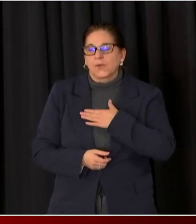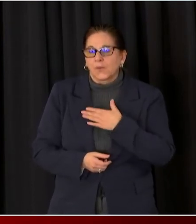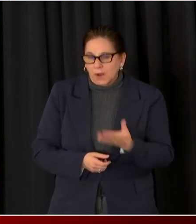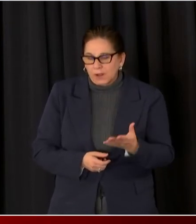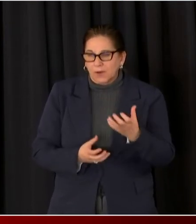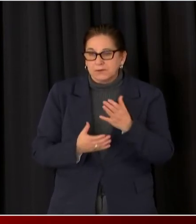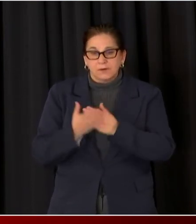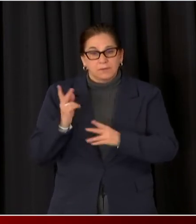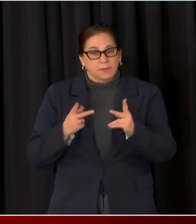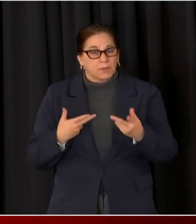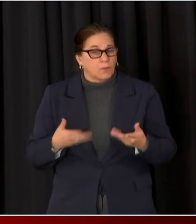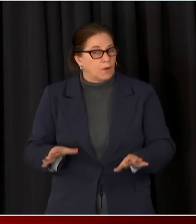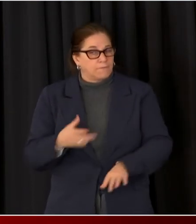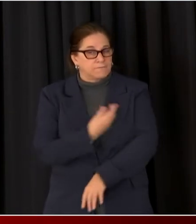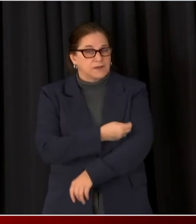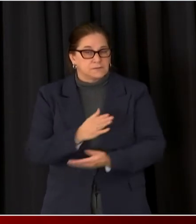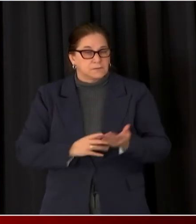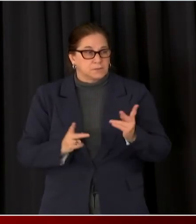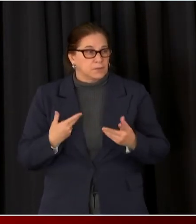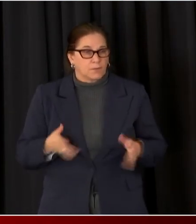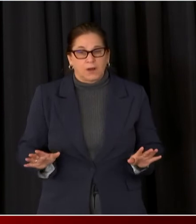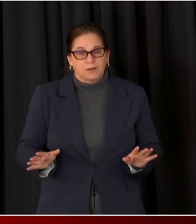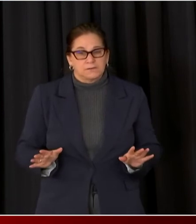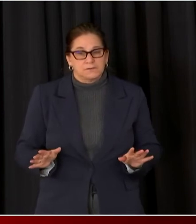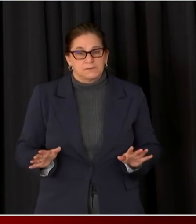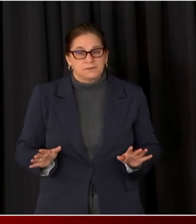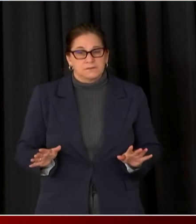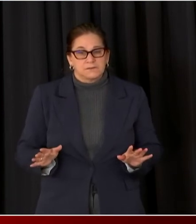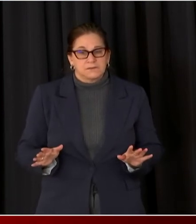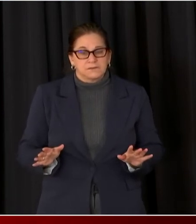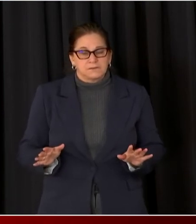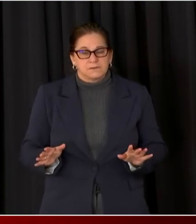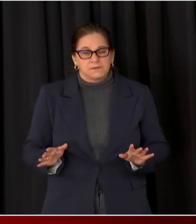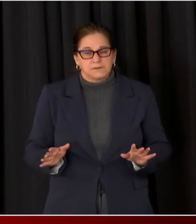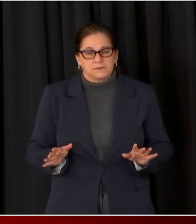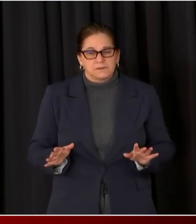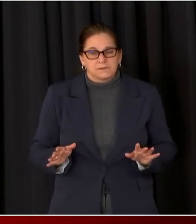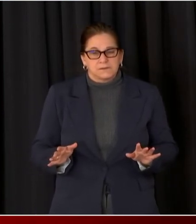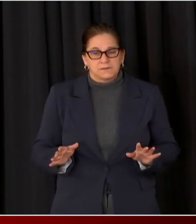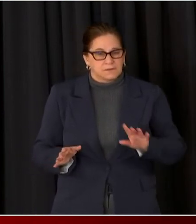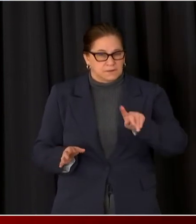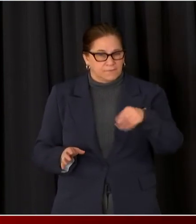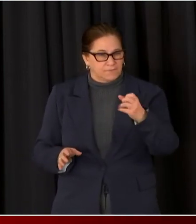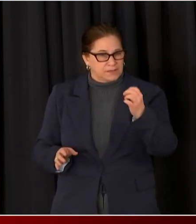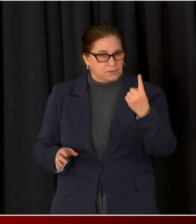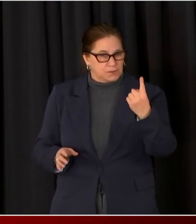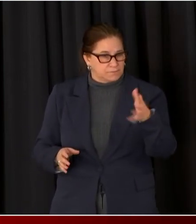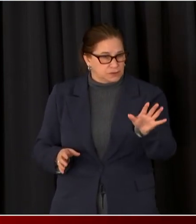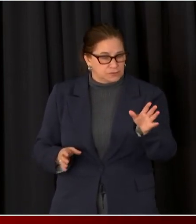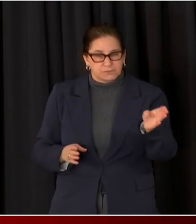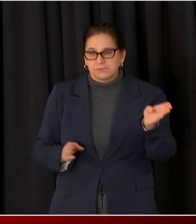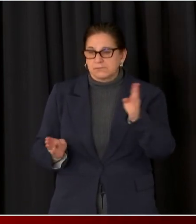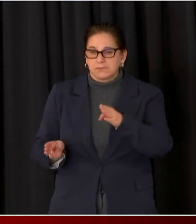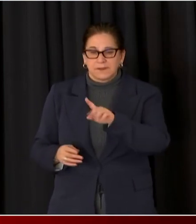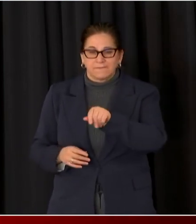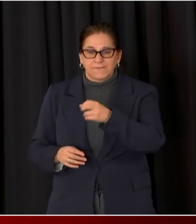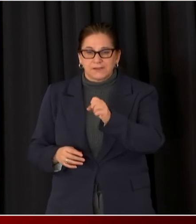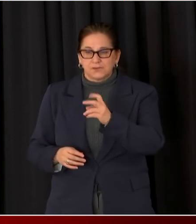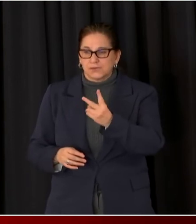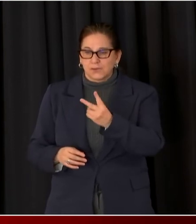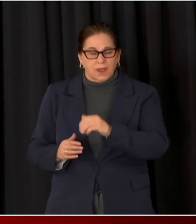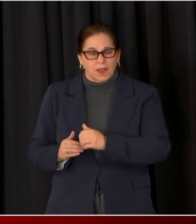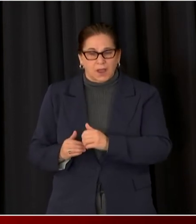1A. How quickly we can get to phase 1B depends on if the federal government is going to increase our allocation, if I'm